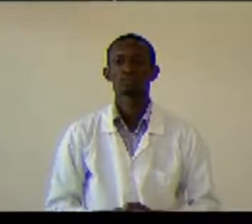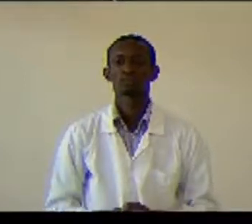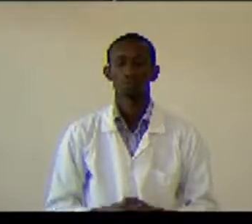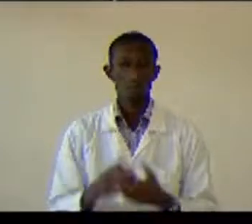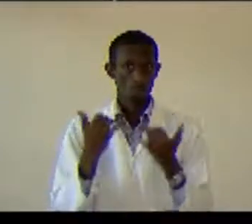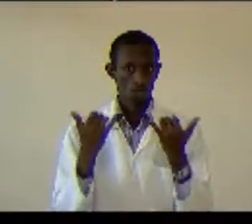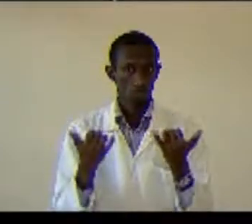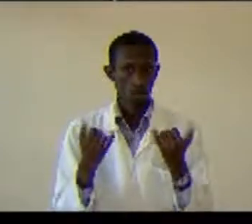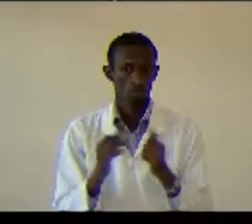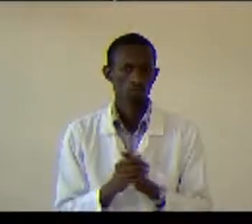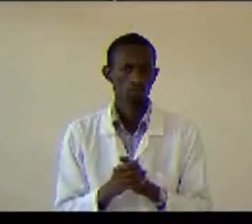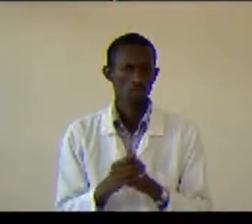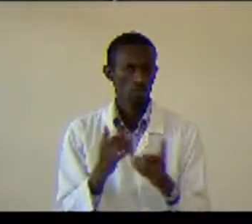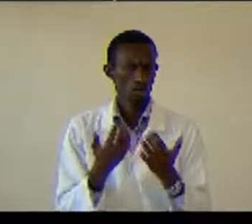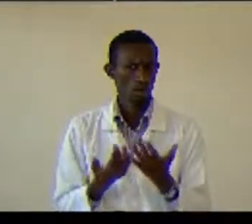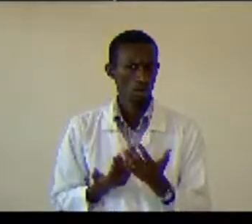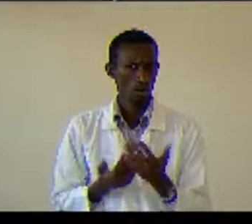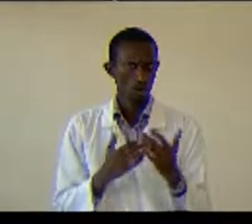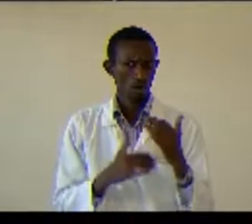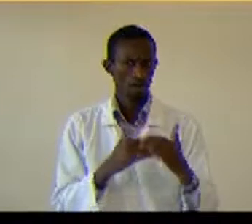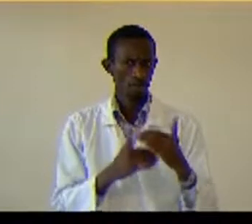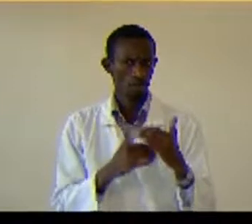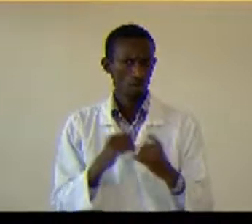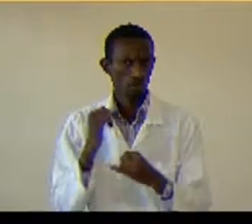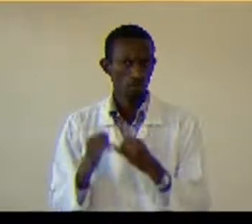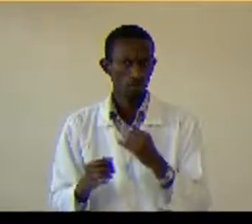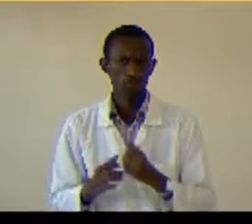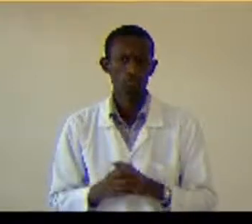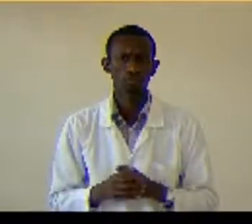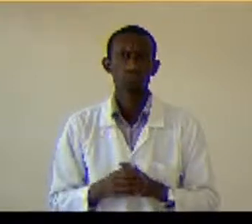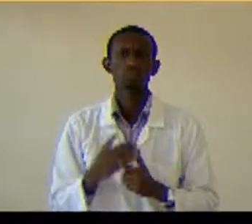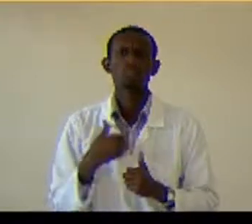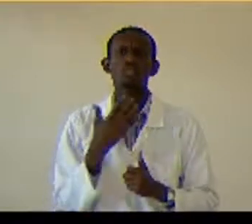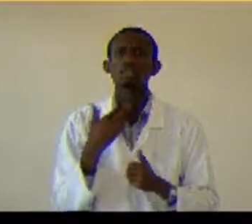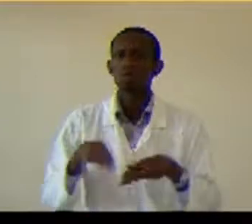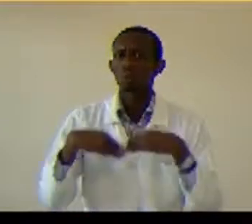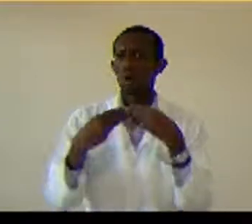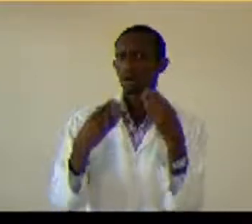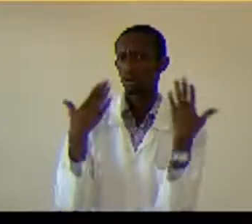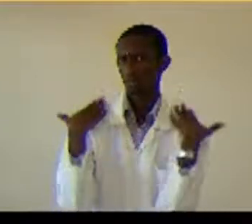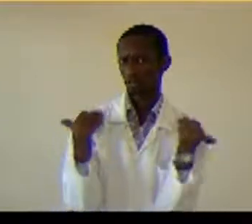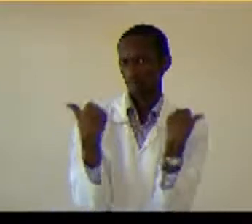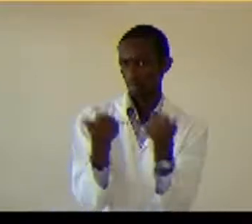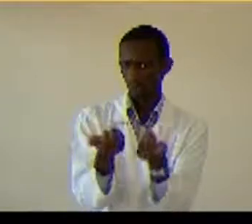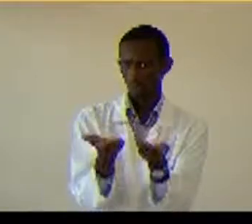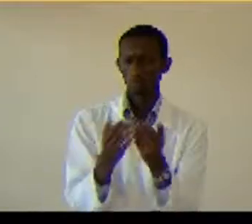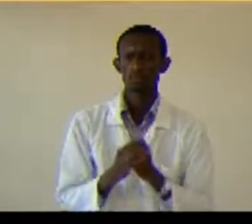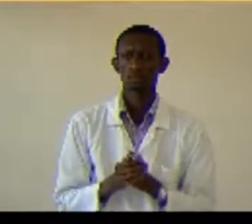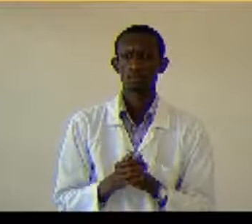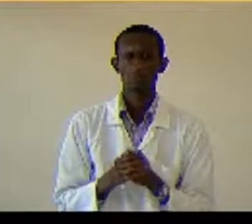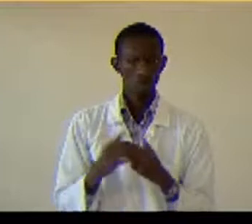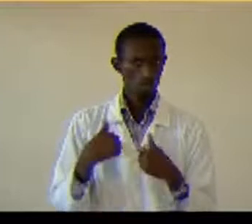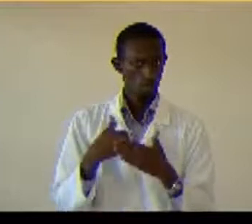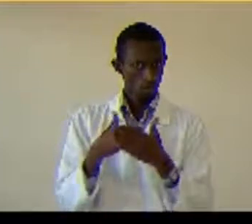Now, as we draw to the end of the lesson, I will give you an assignment. But before I give you an assignment,